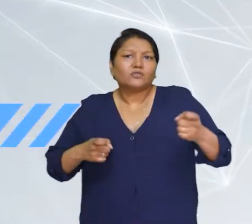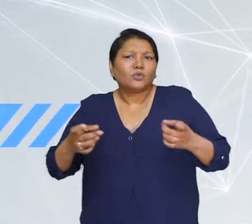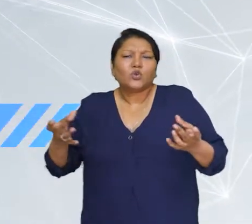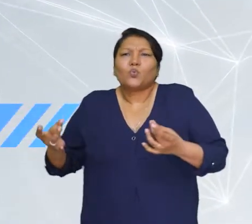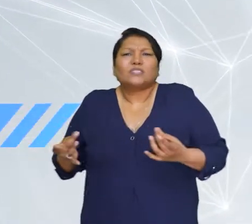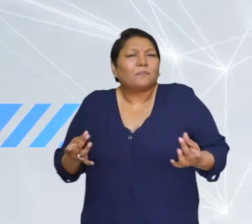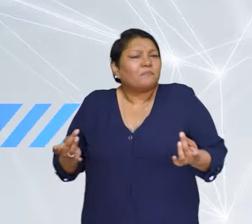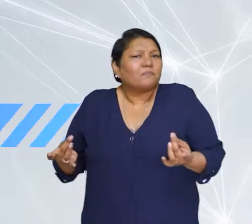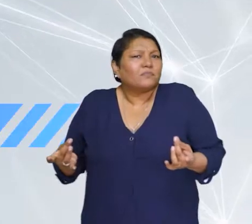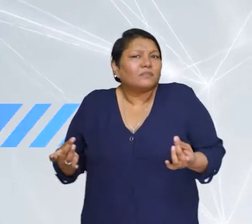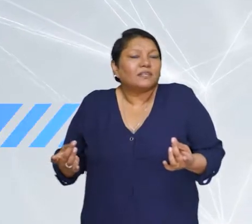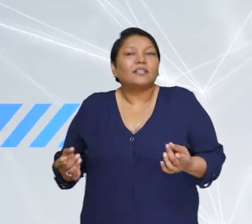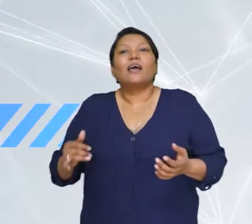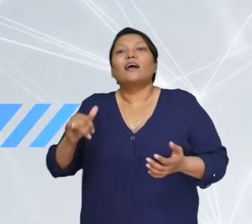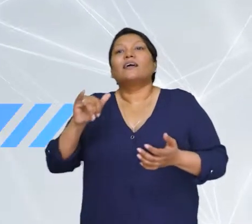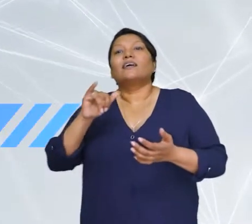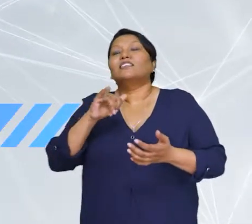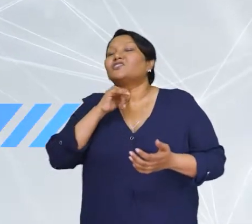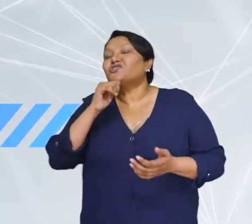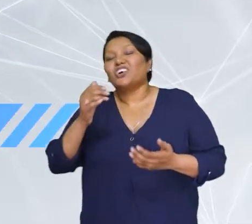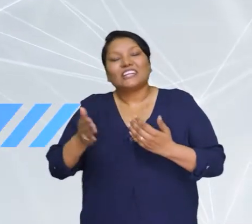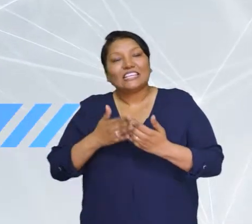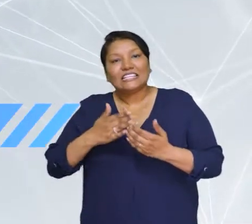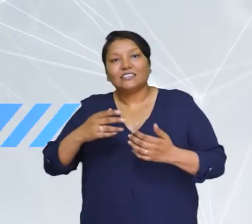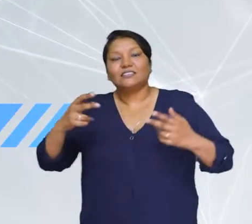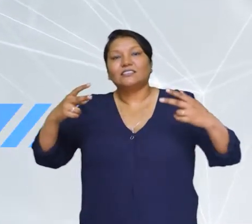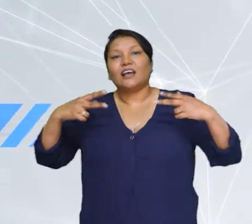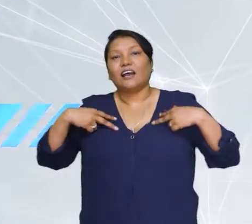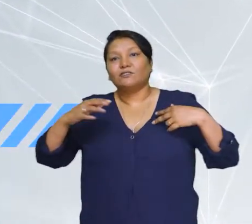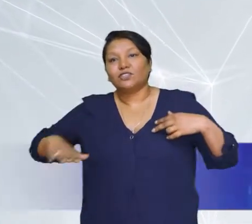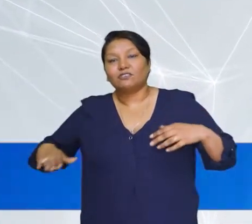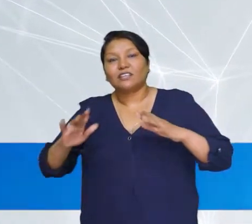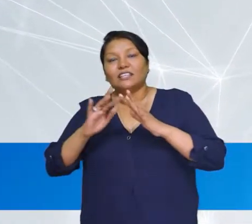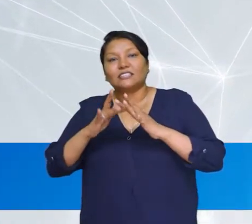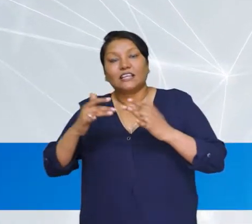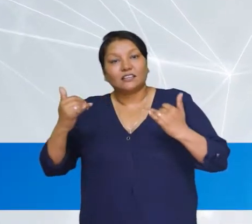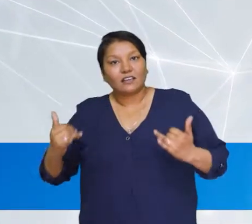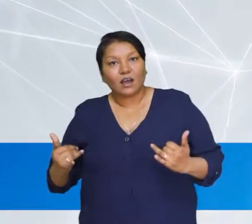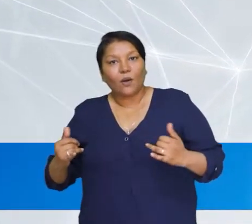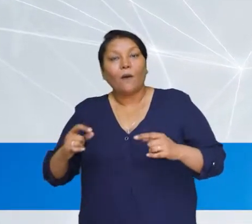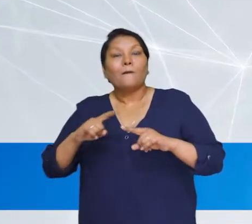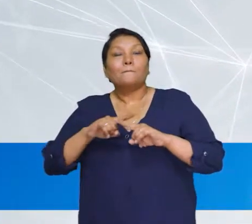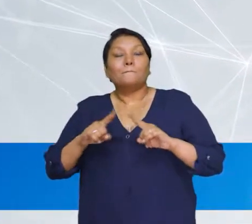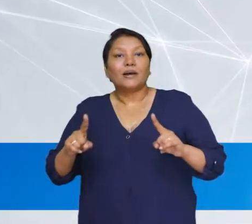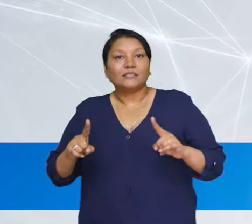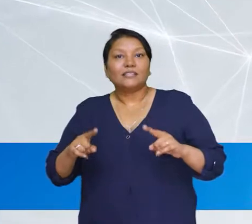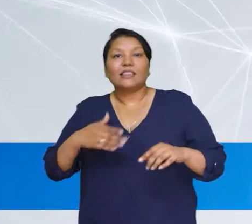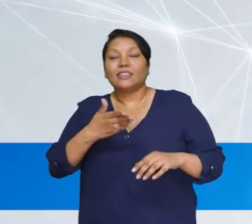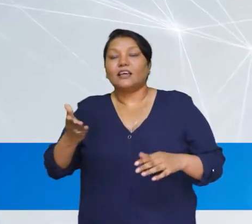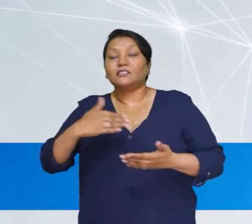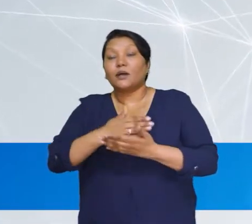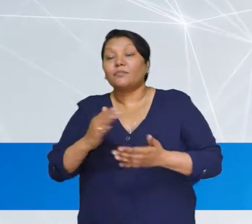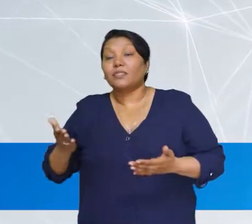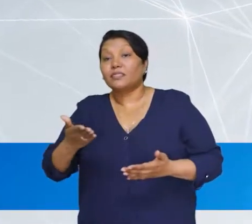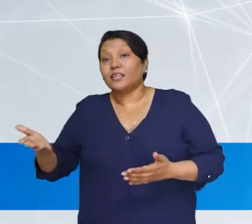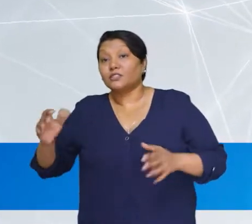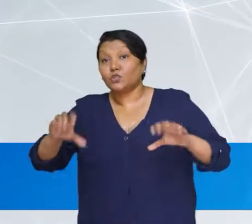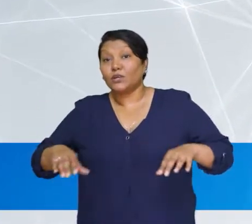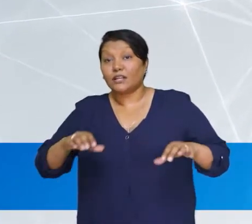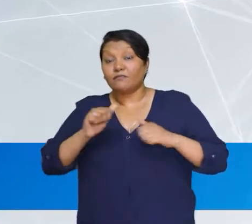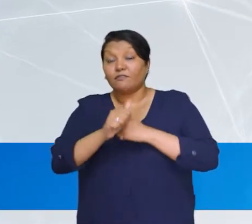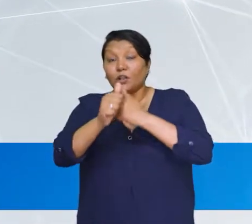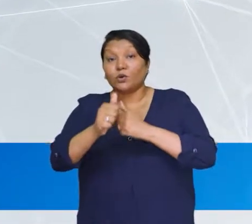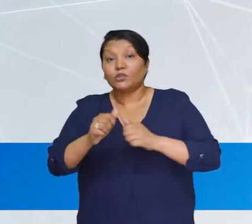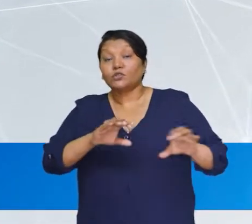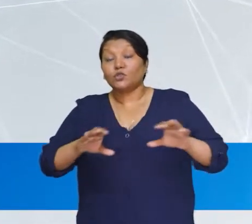Let's talk about parental controls. It's definitely not easy being a parent in the virtual world as it is in the real world. However, there are some